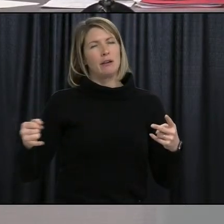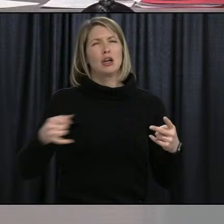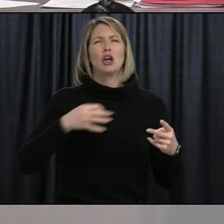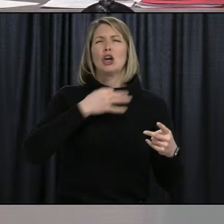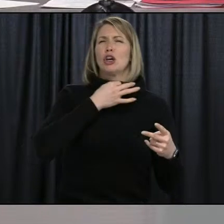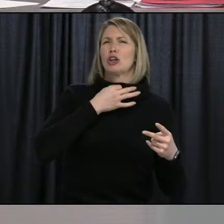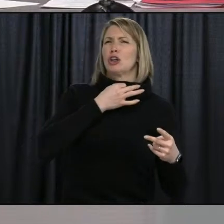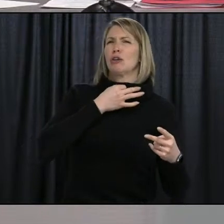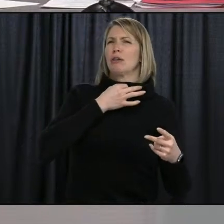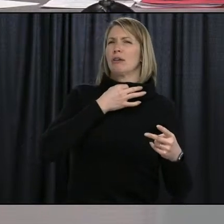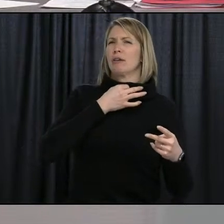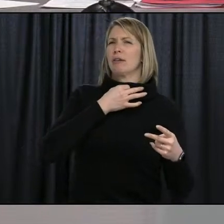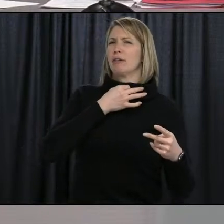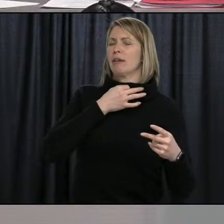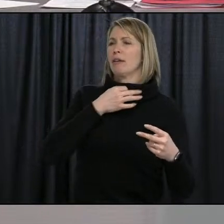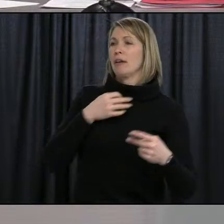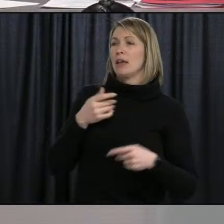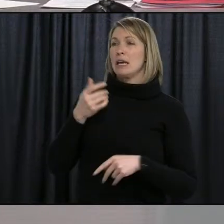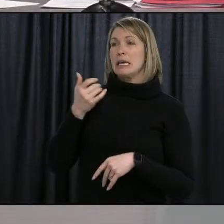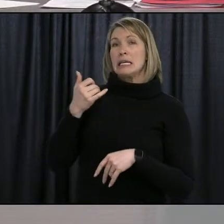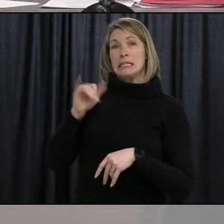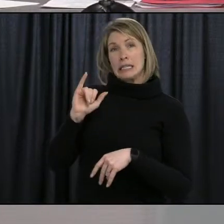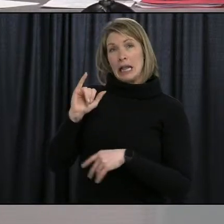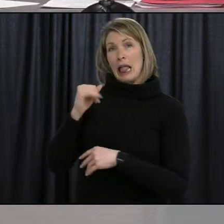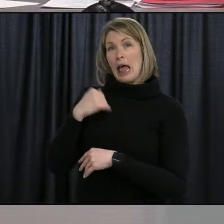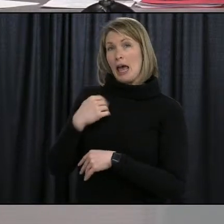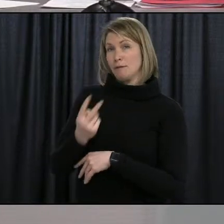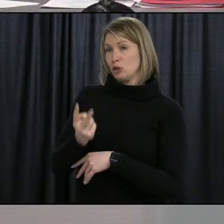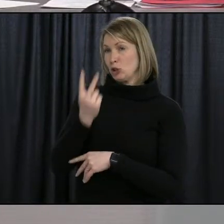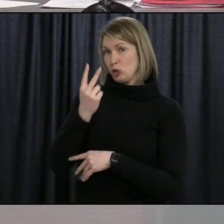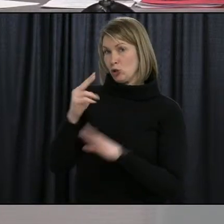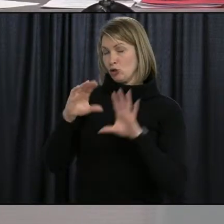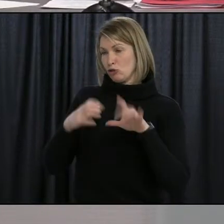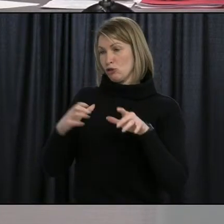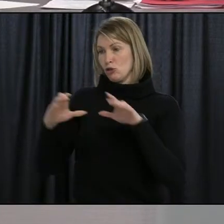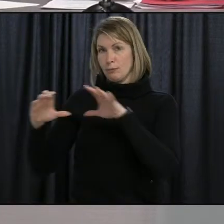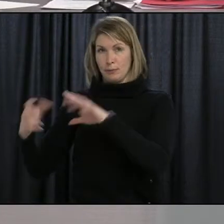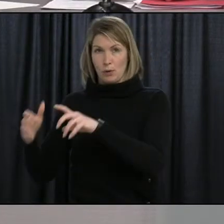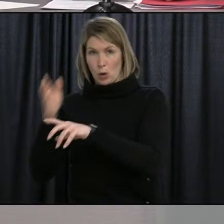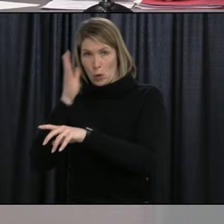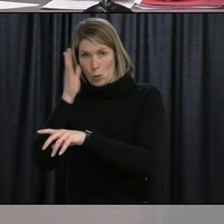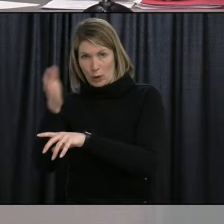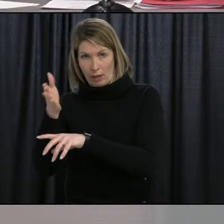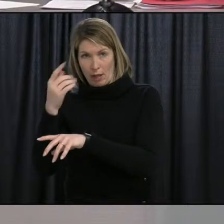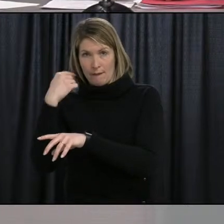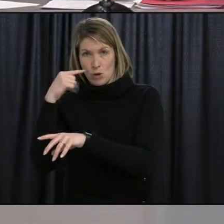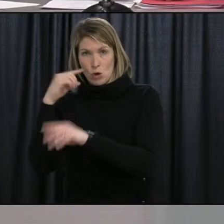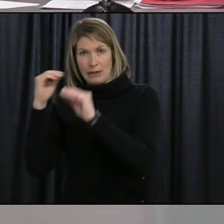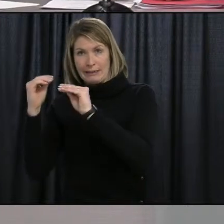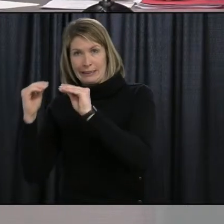for people over 70 and then school teachers or other occupational groups? Or is there